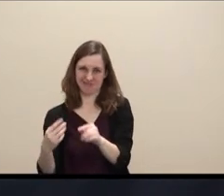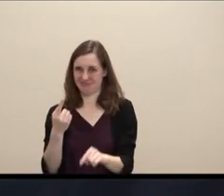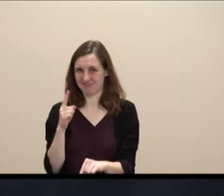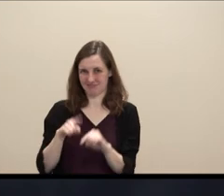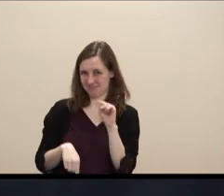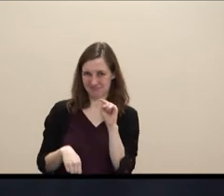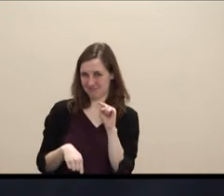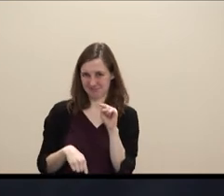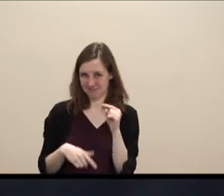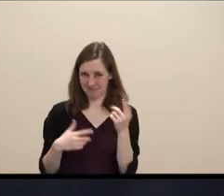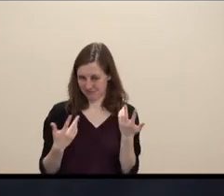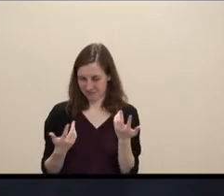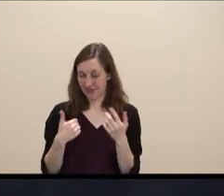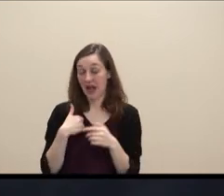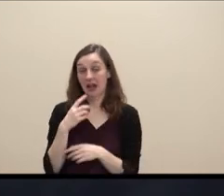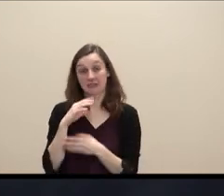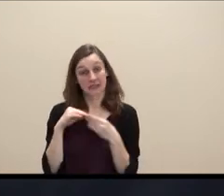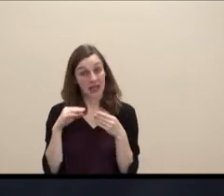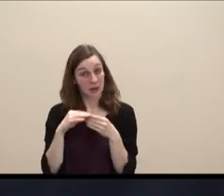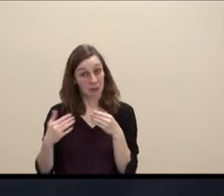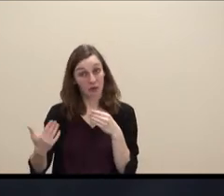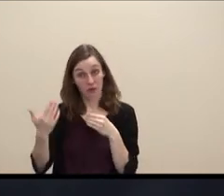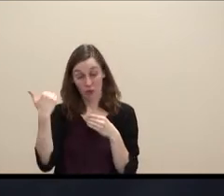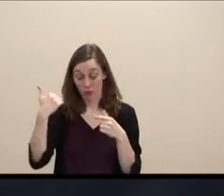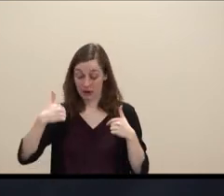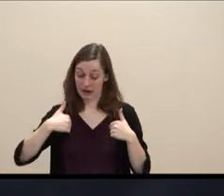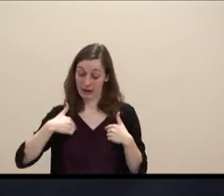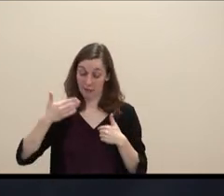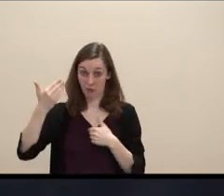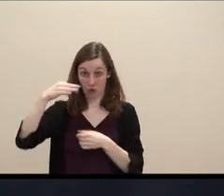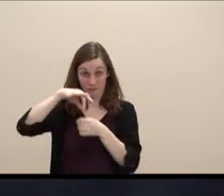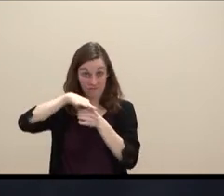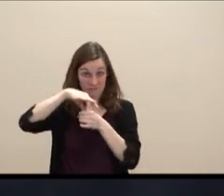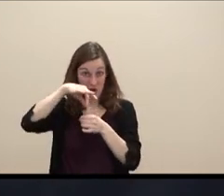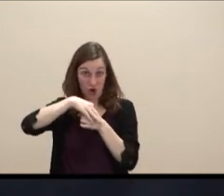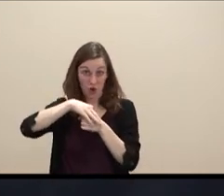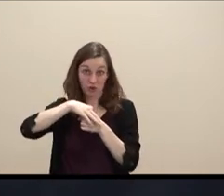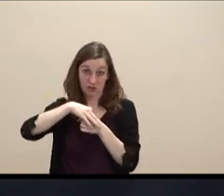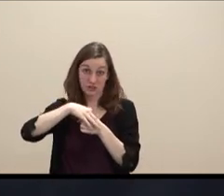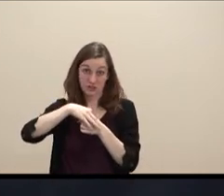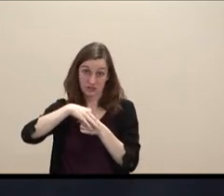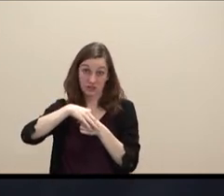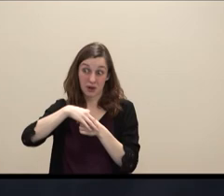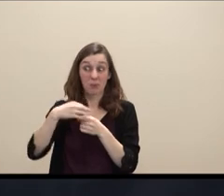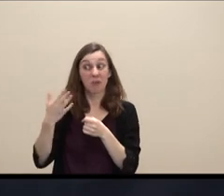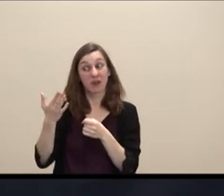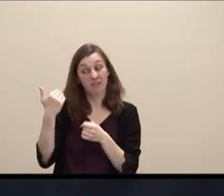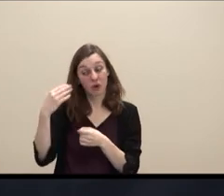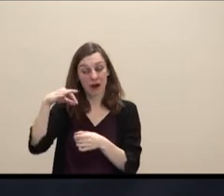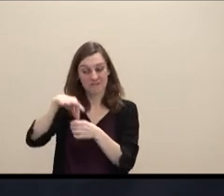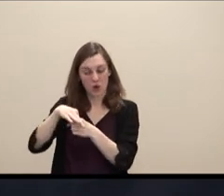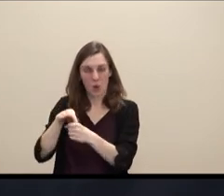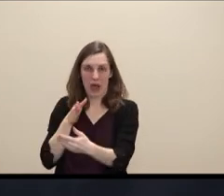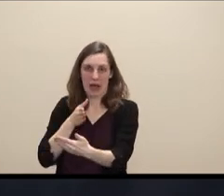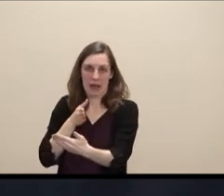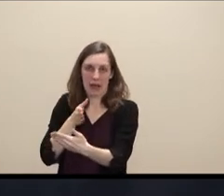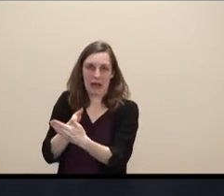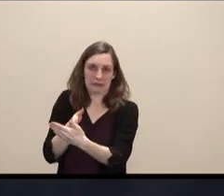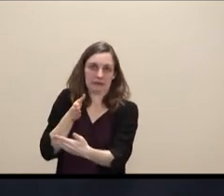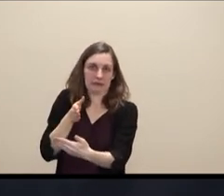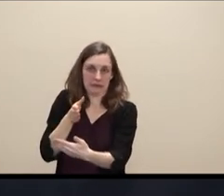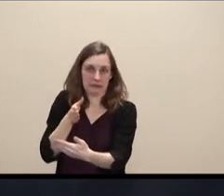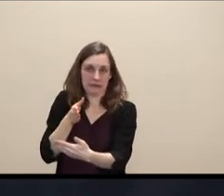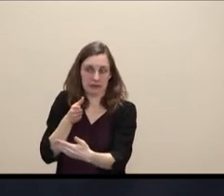publicly before. I know the first time we voted on this, I voted against in person, but I now see the fact that we need more